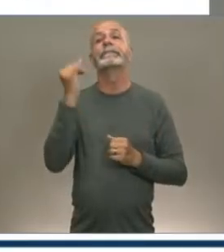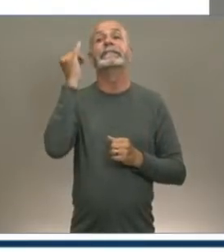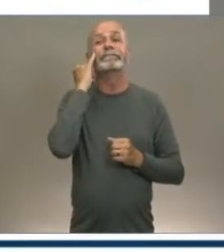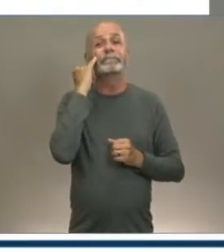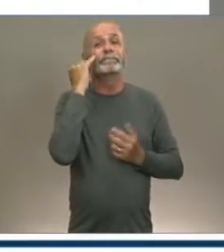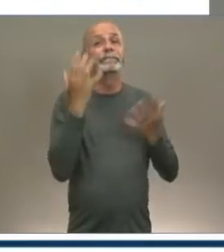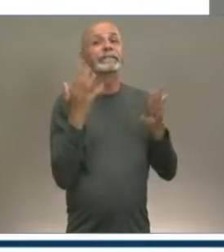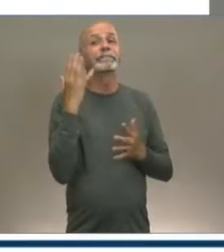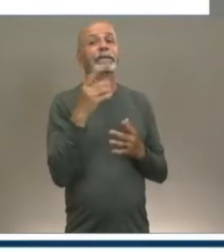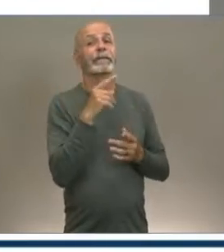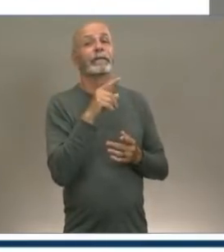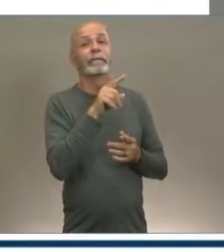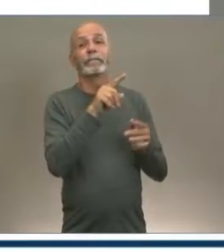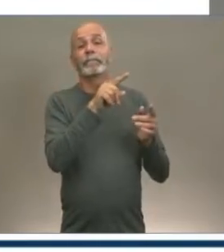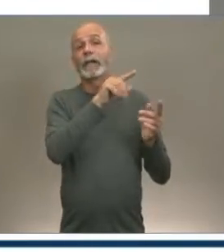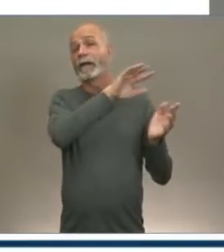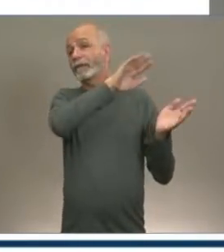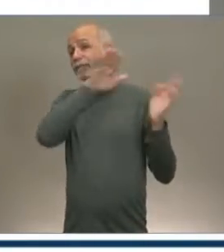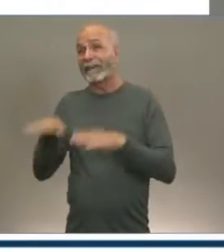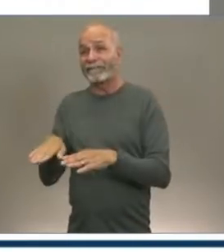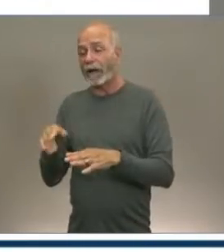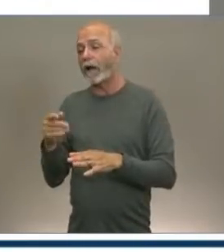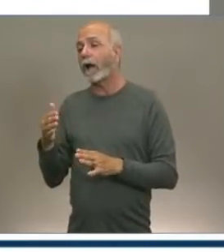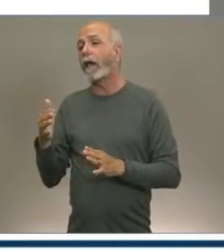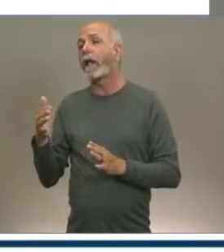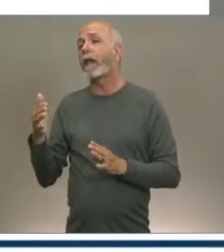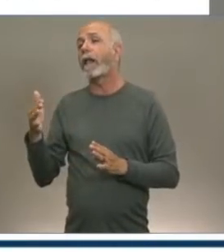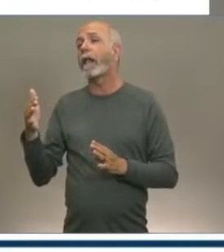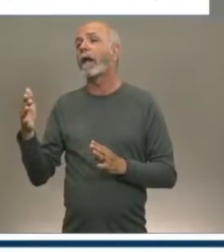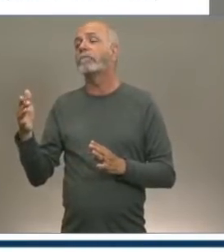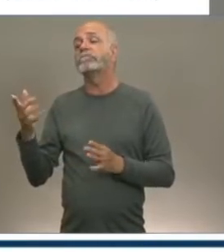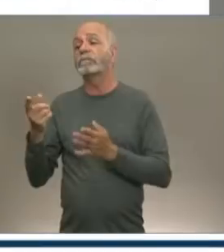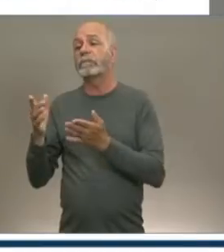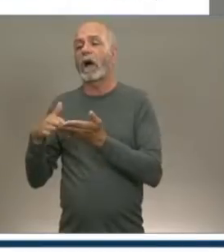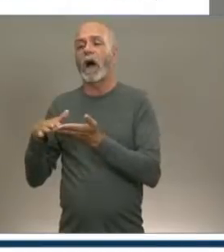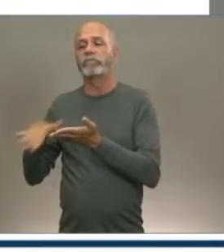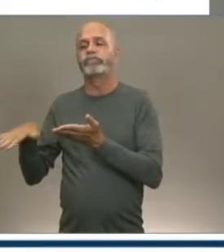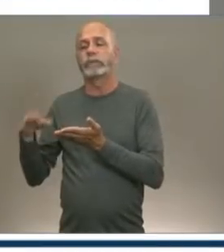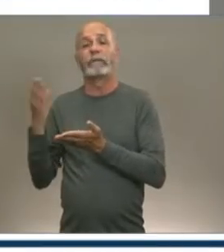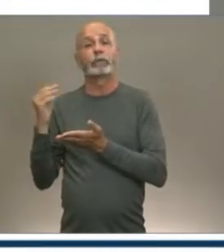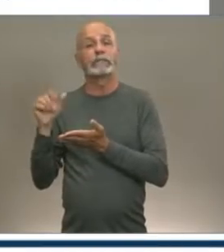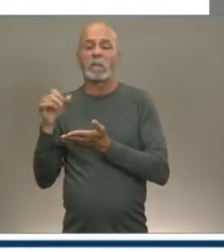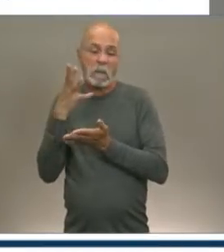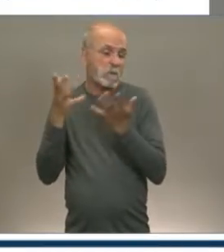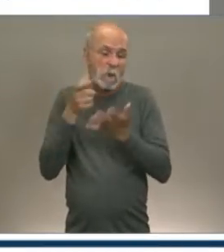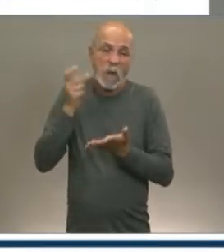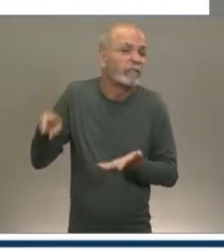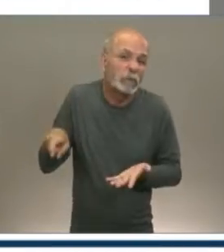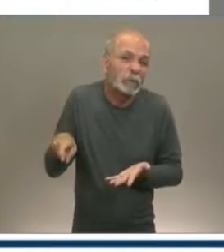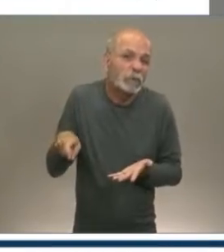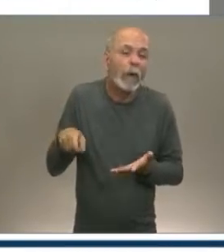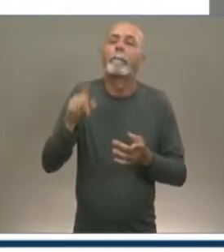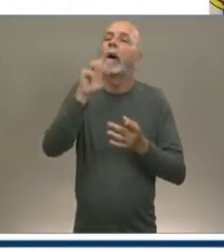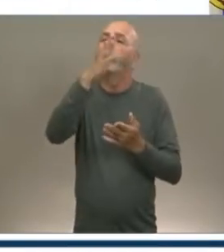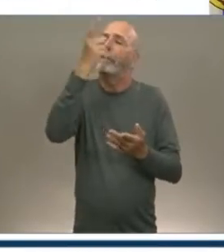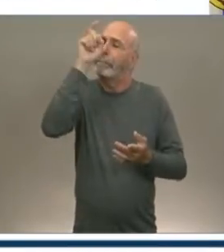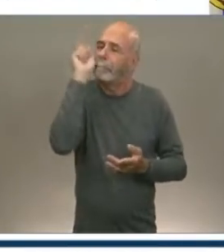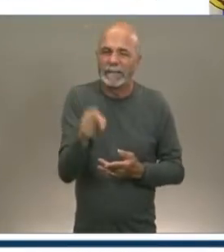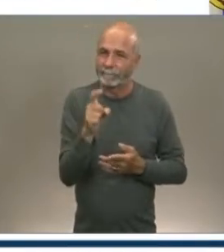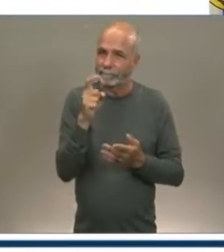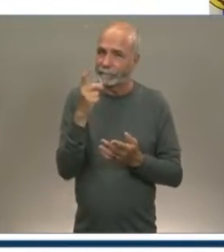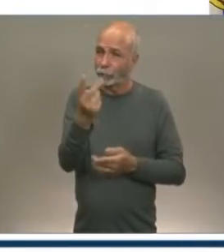quarantine requirement, but it requires proof of immunization and perhaps some additional testing as well. Go ahead with your follow-up, Jesse.